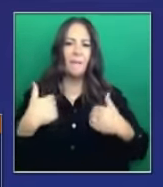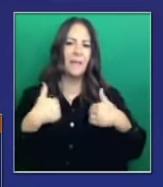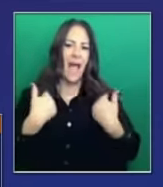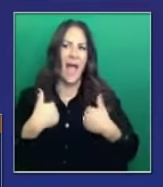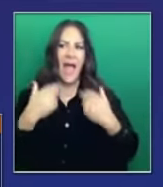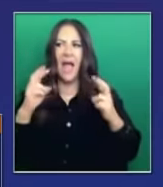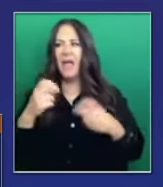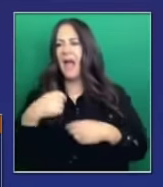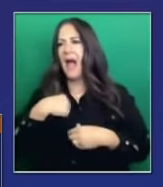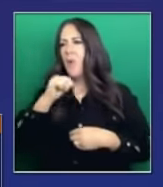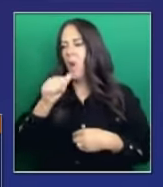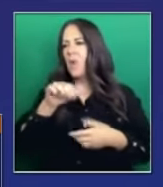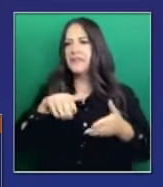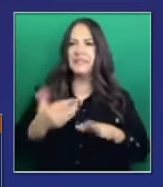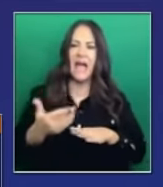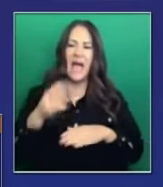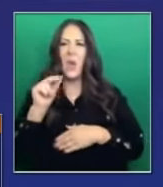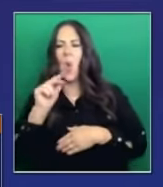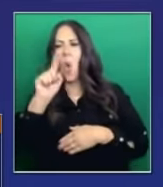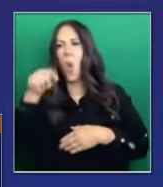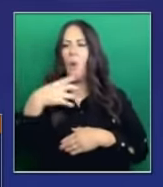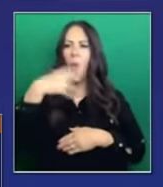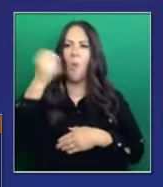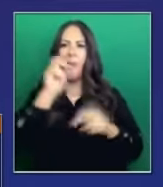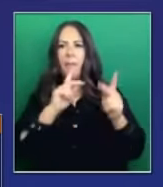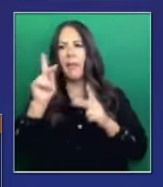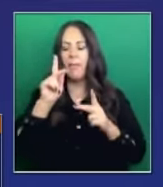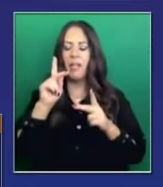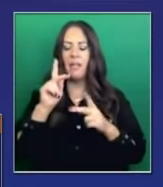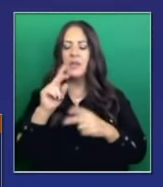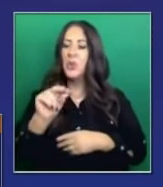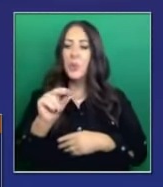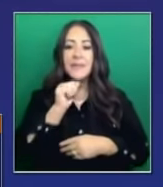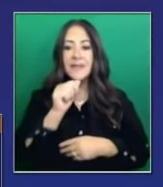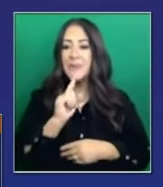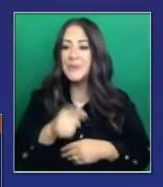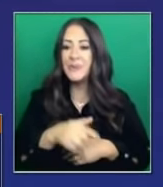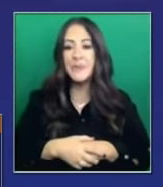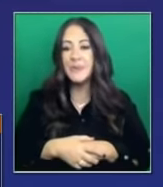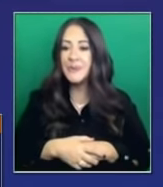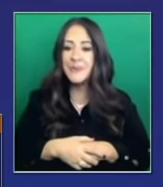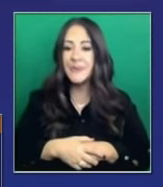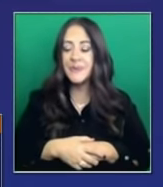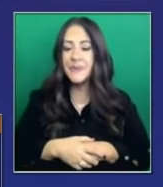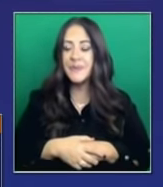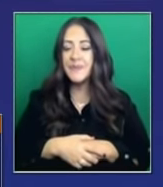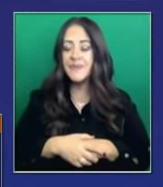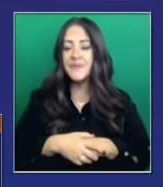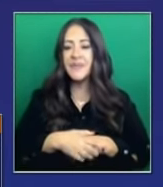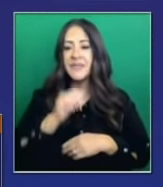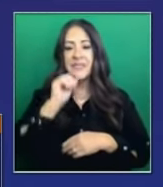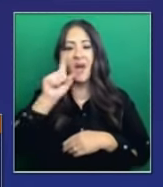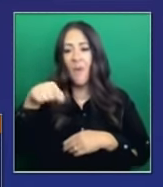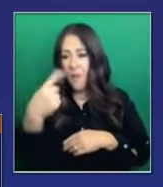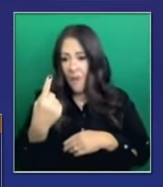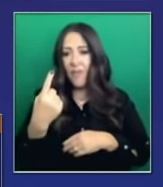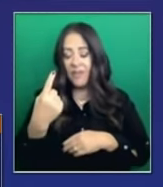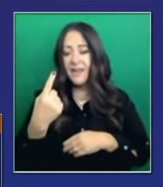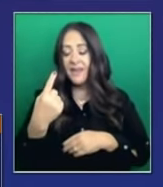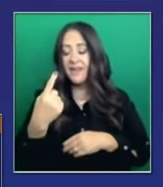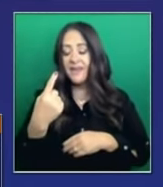not just about older people. It may be overrepresented, but it is not exclusive. And so these numbers, I hope,